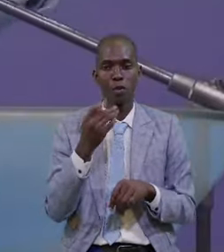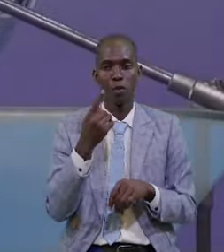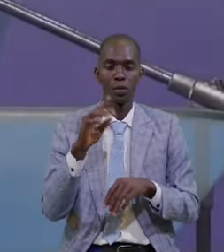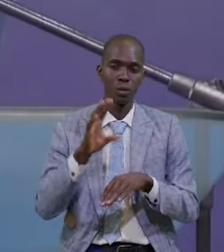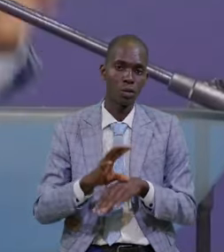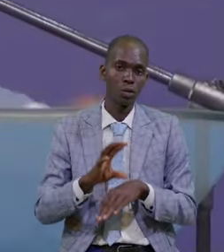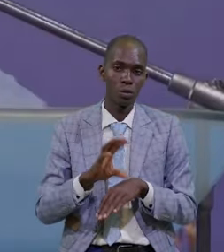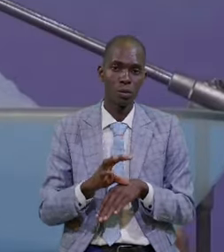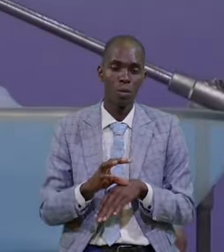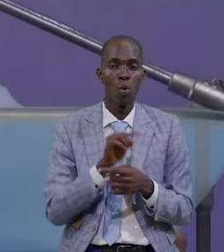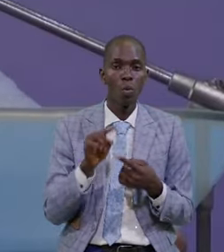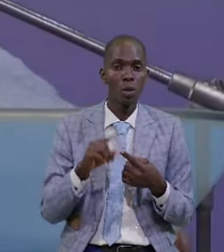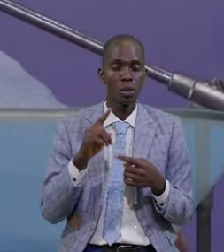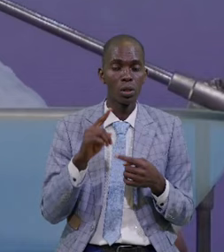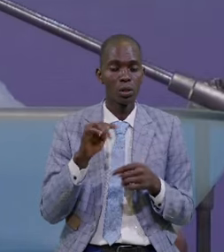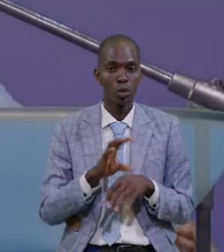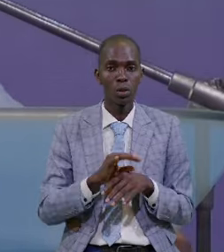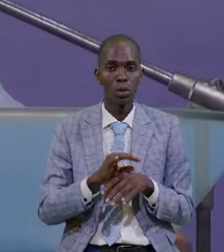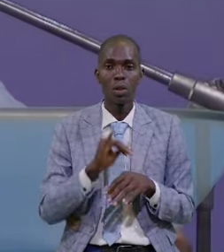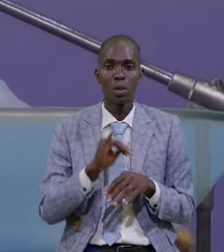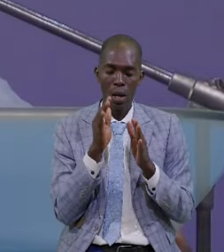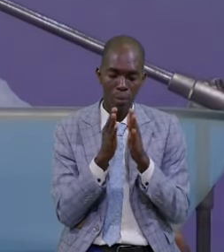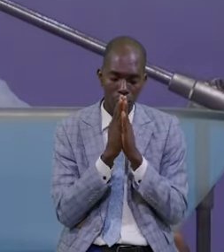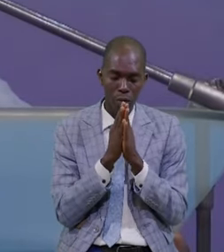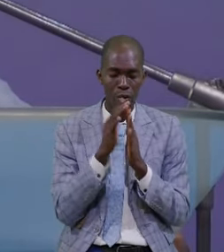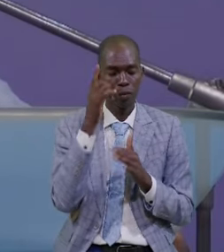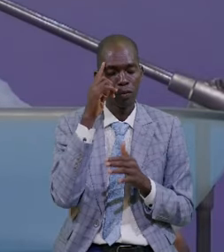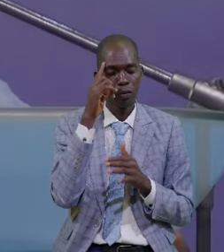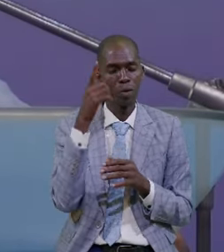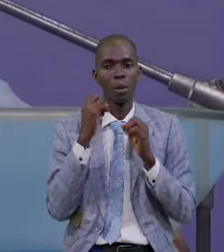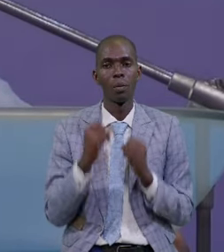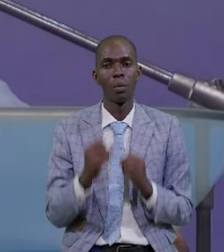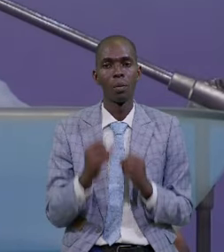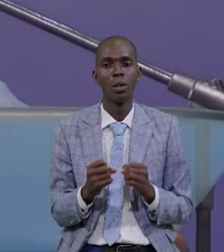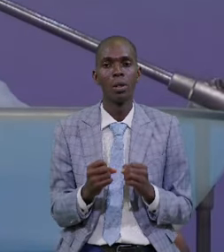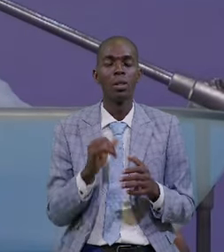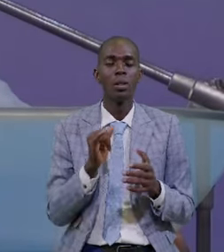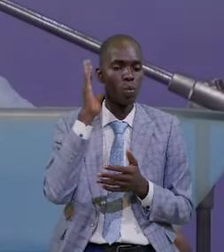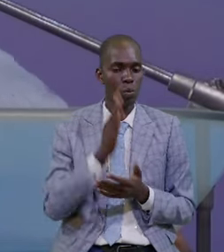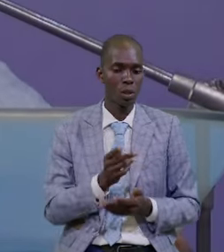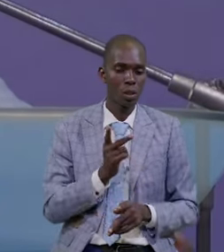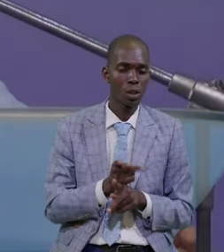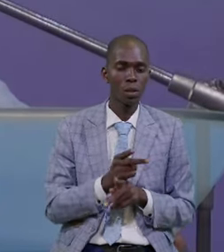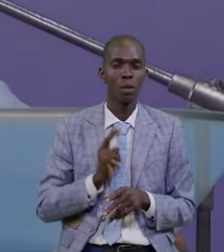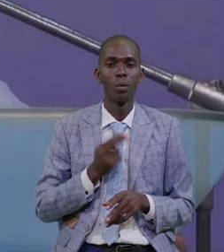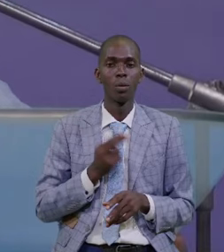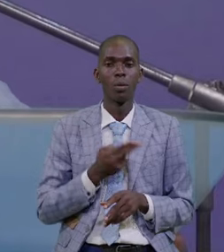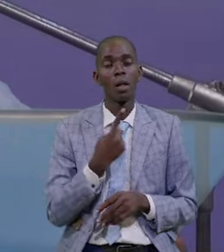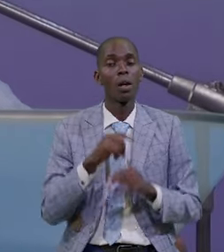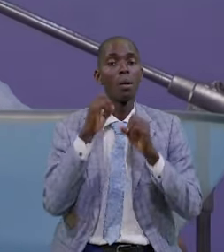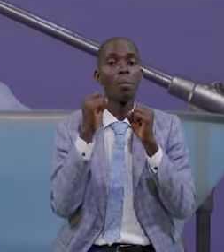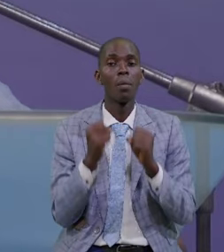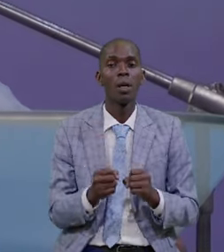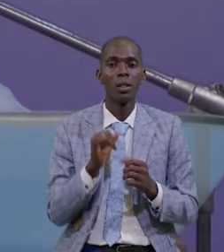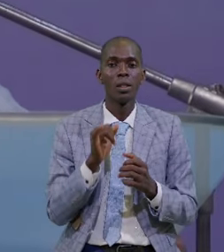the church is asking for the power that will sustain us, the power that